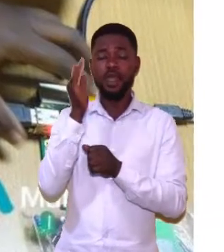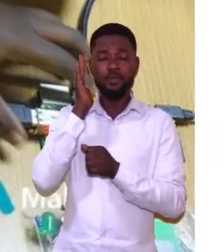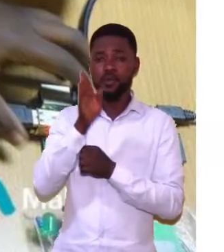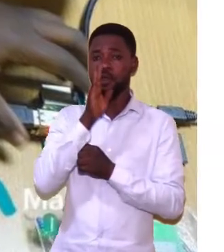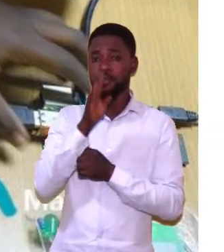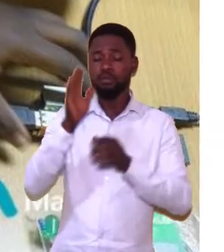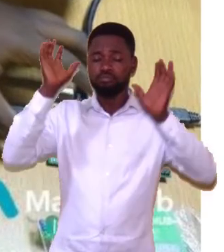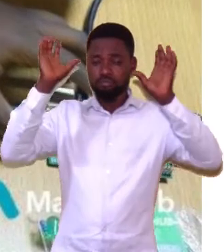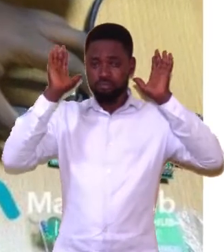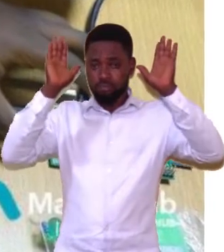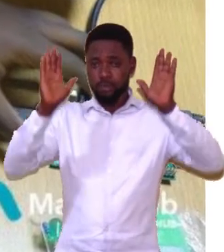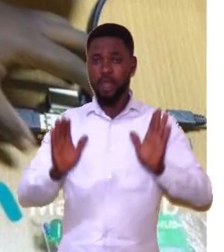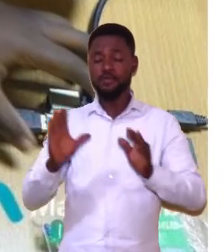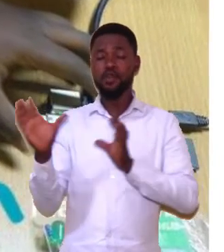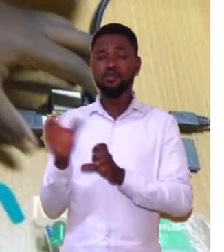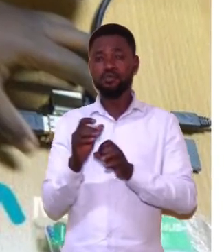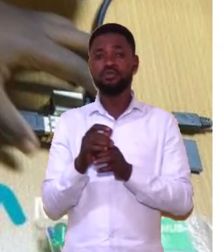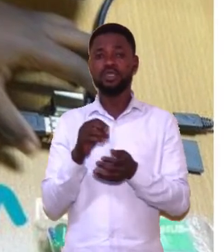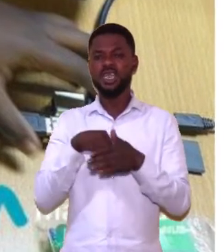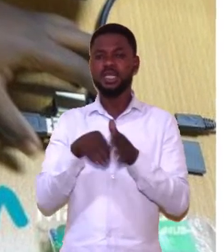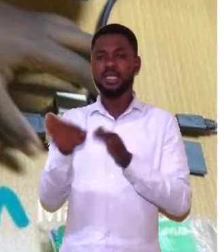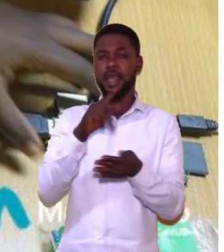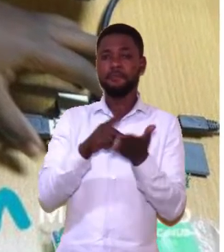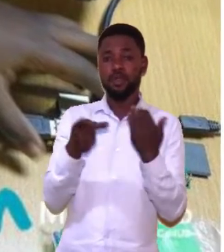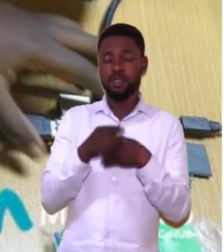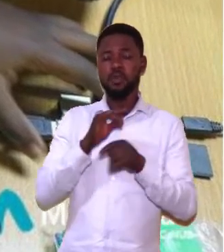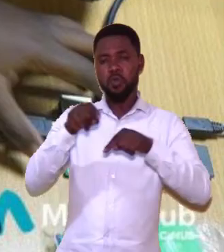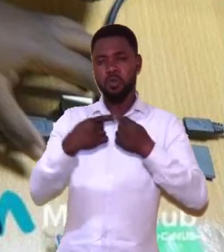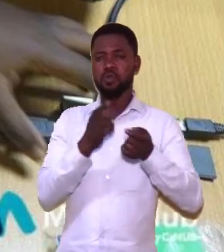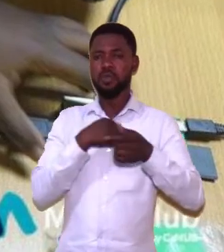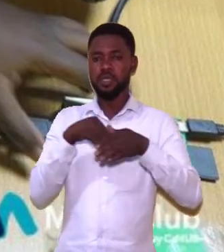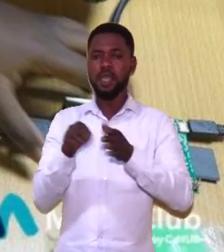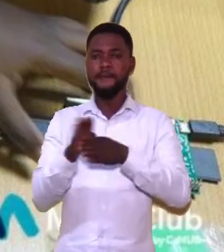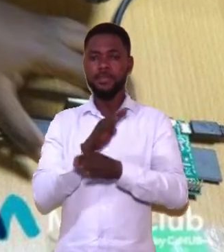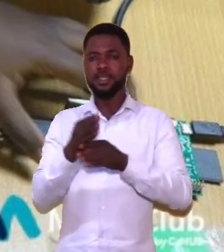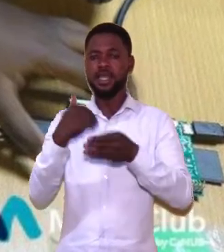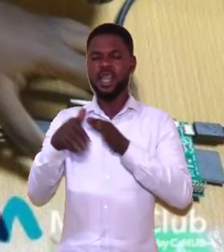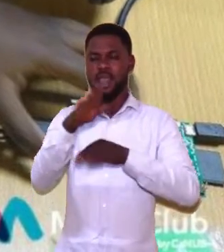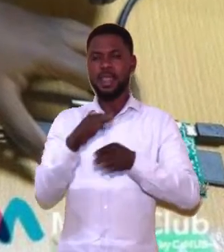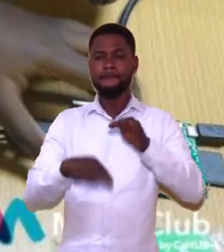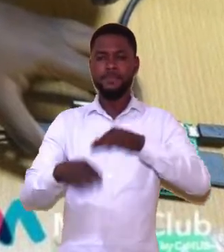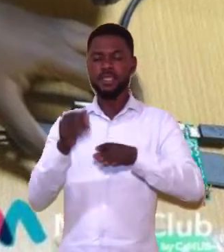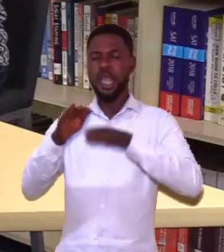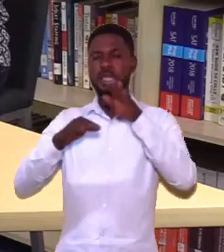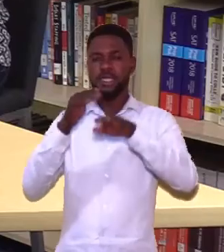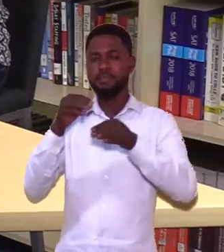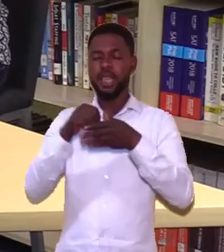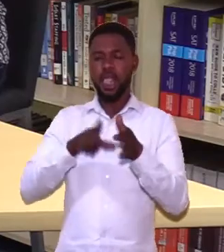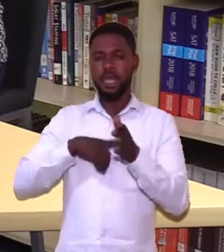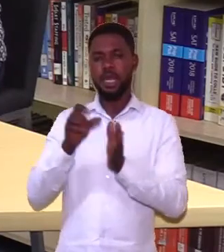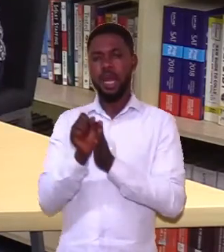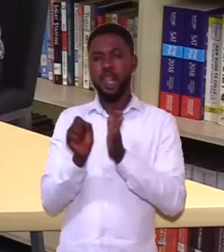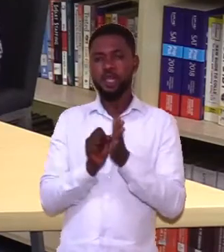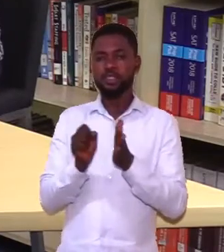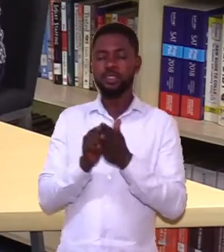of them who do absolutely wonderful in their projects will have the opportunity to go on internships in amazing STEM